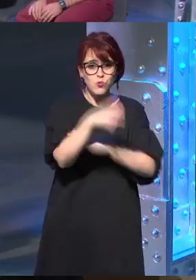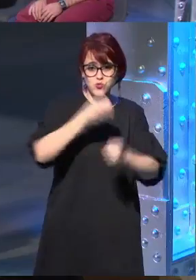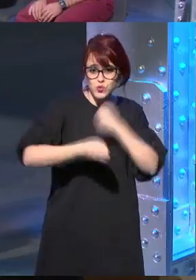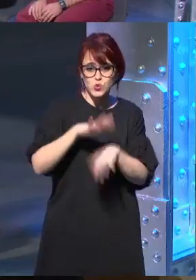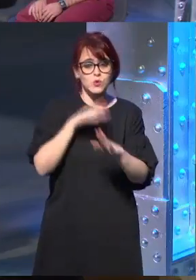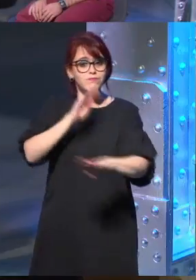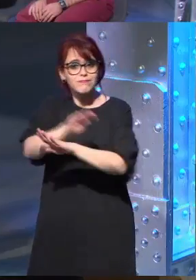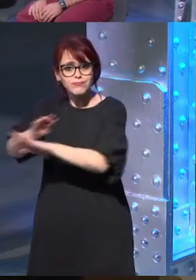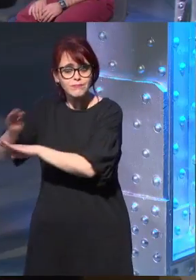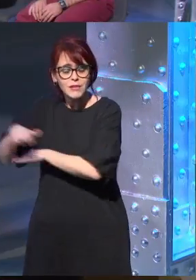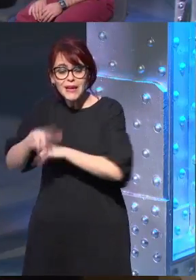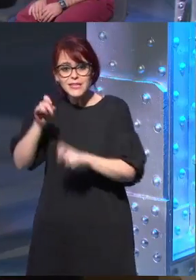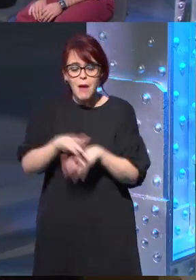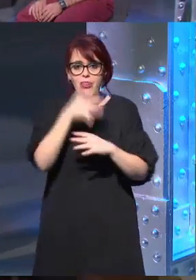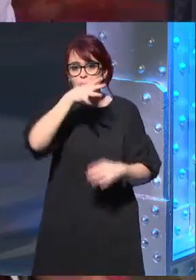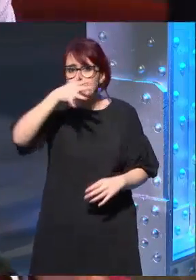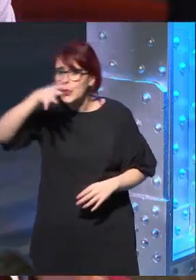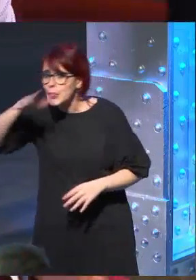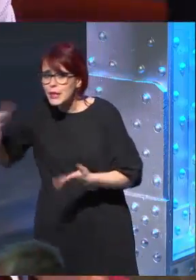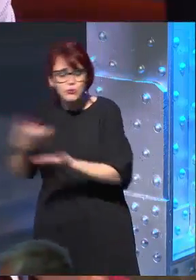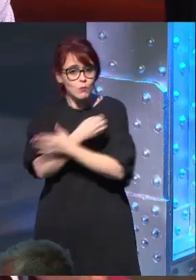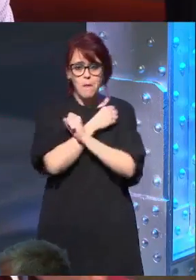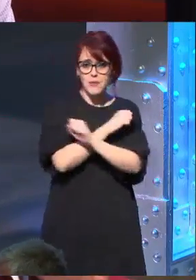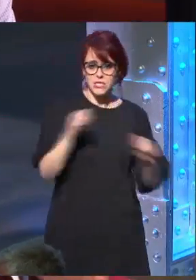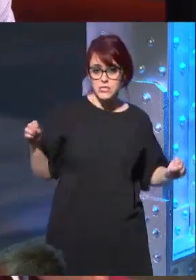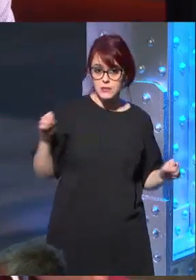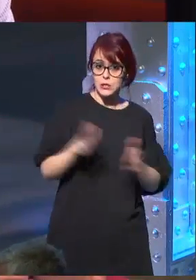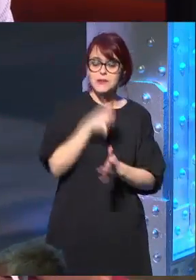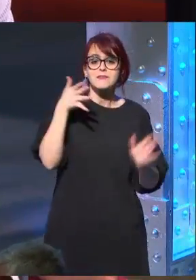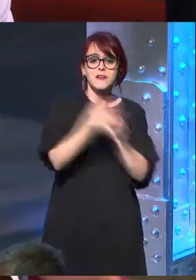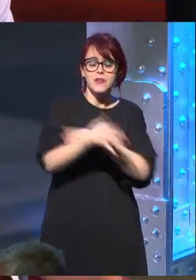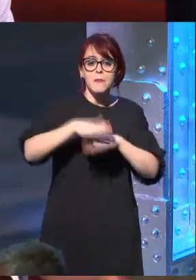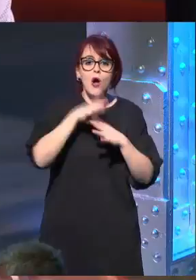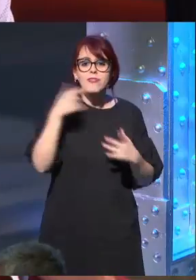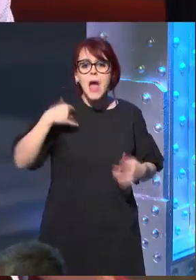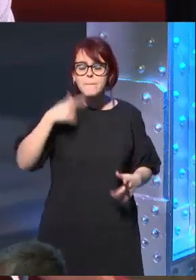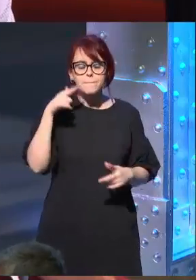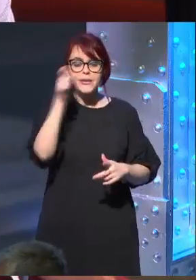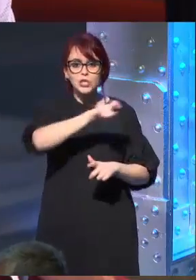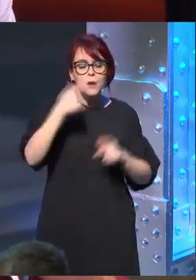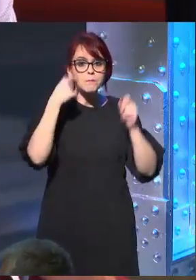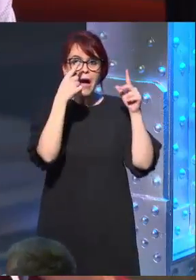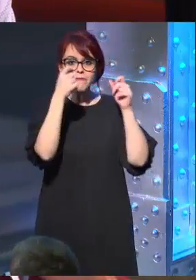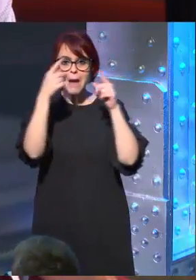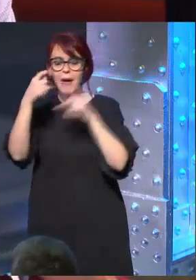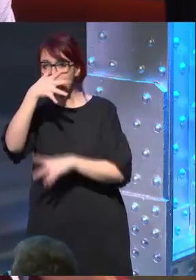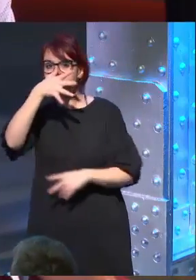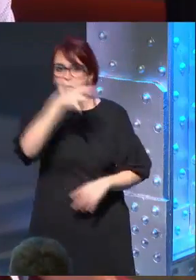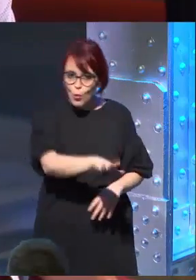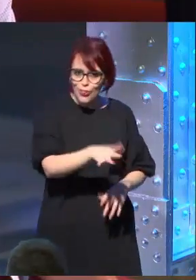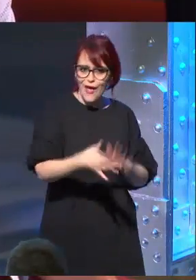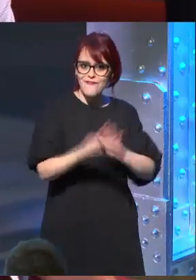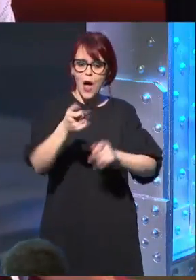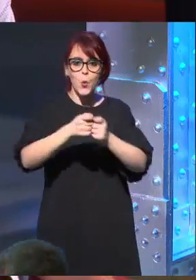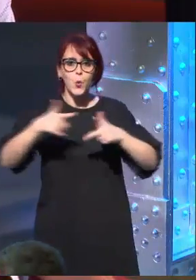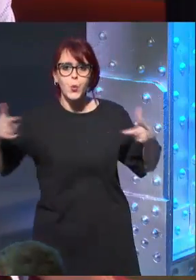they can handle all the people, all the claims from people.